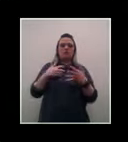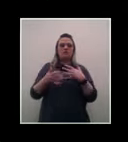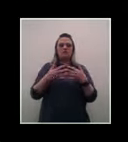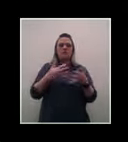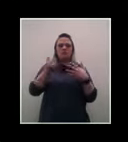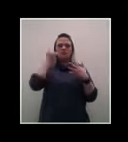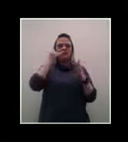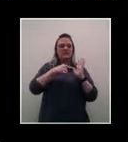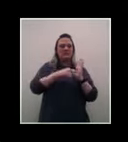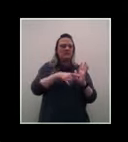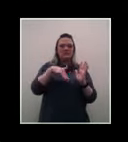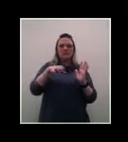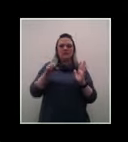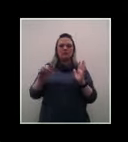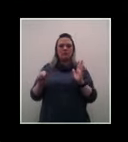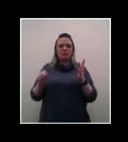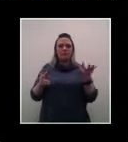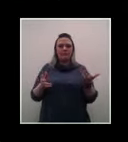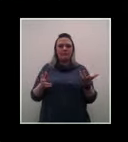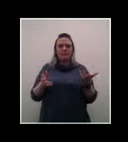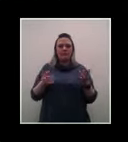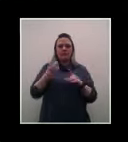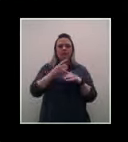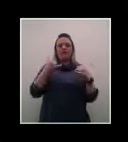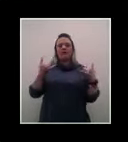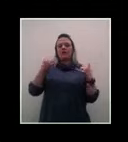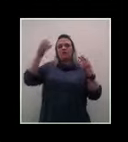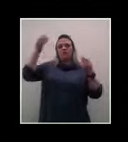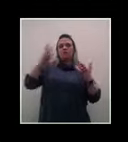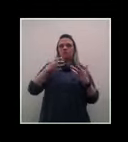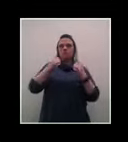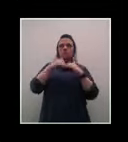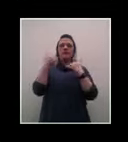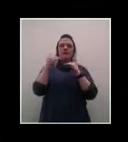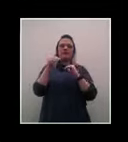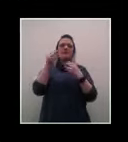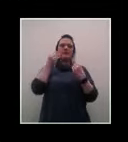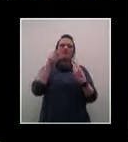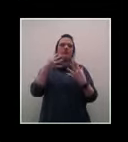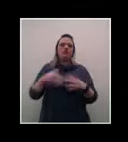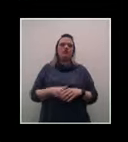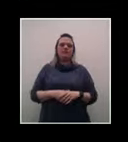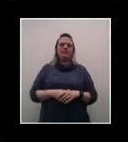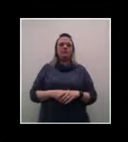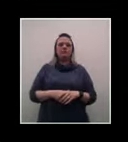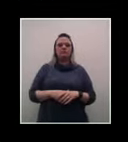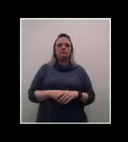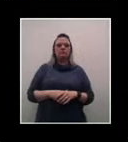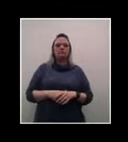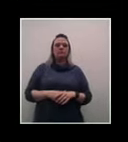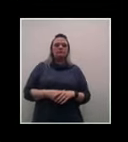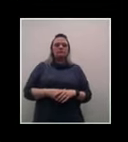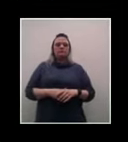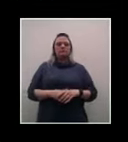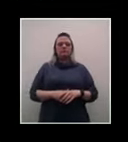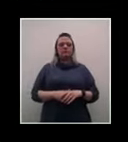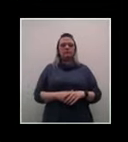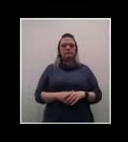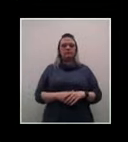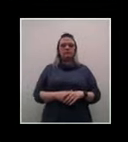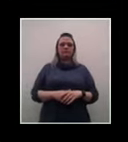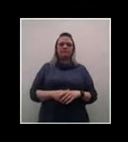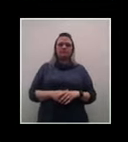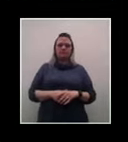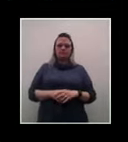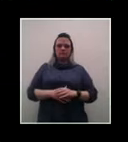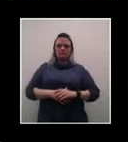it really is, at this point, providing us with limited information. Thank you. WBEN,